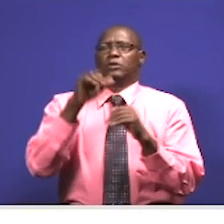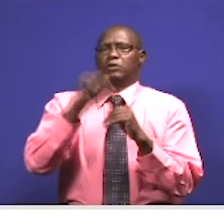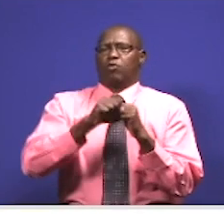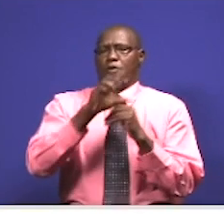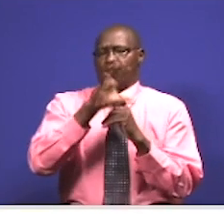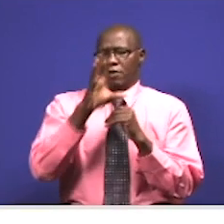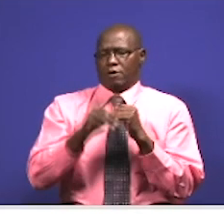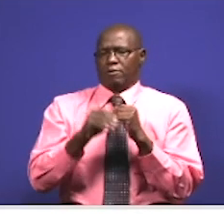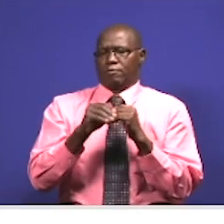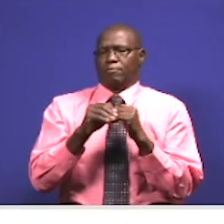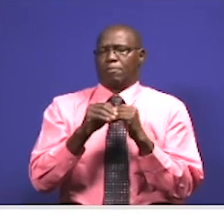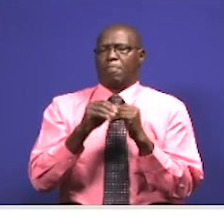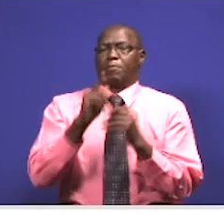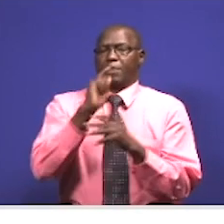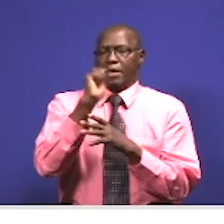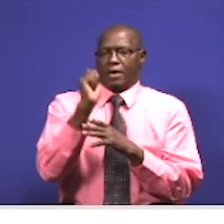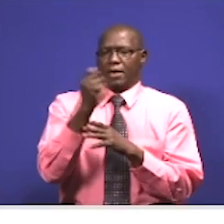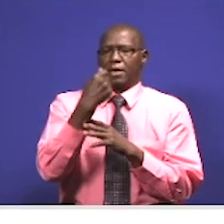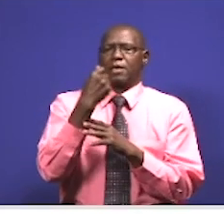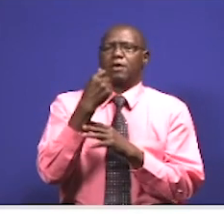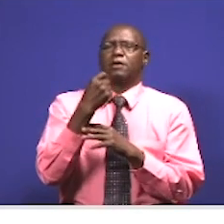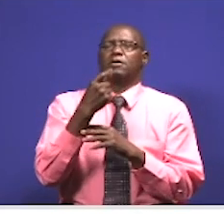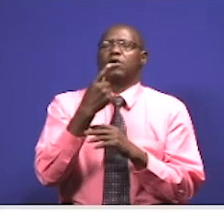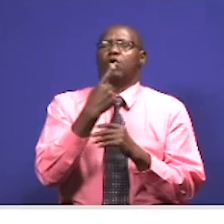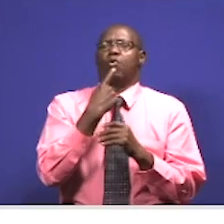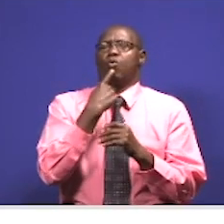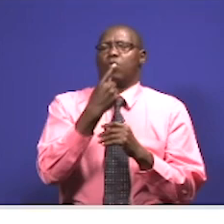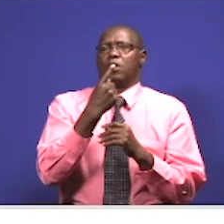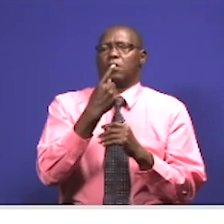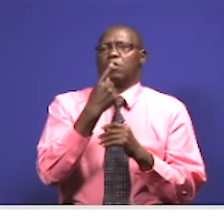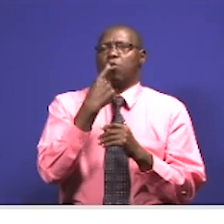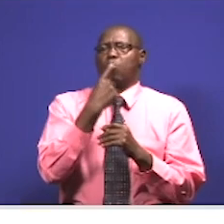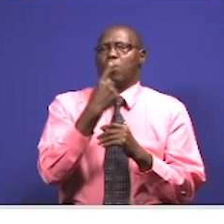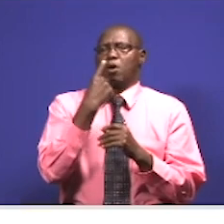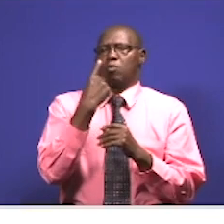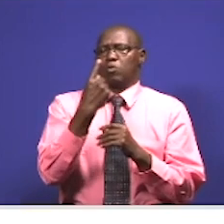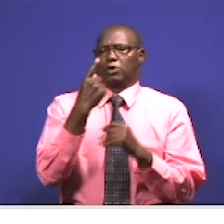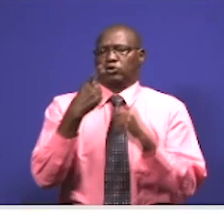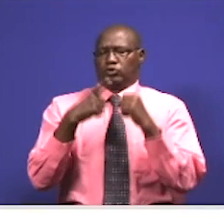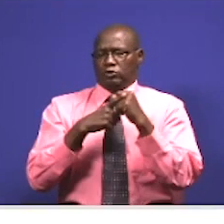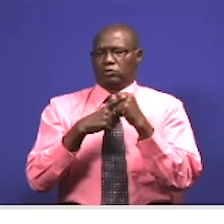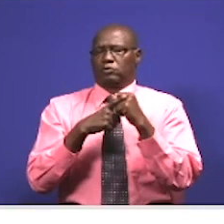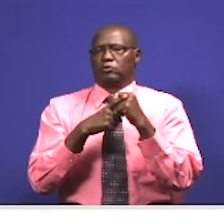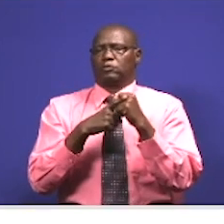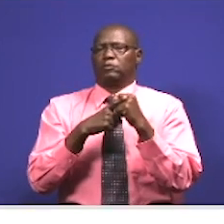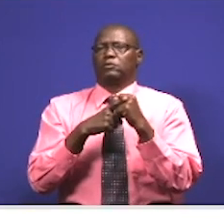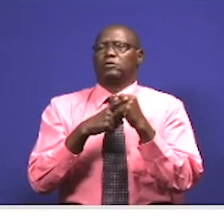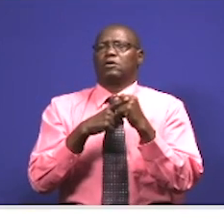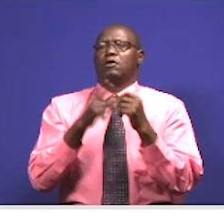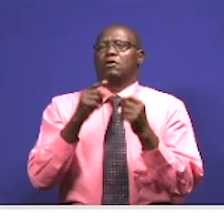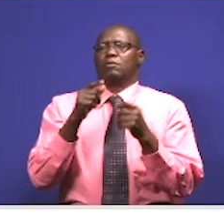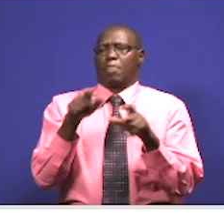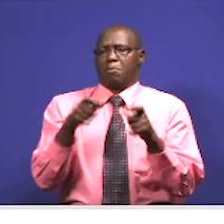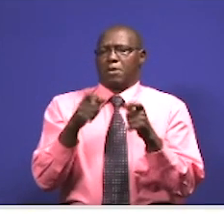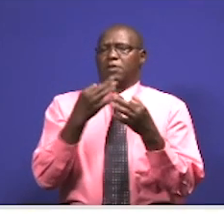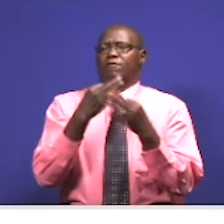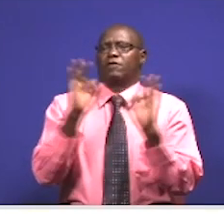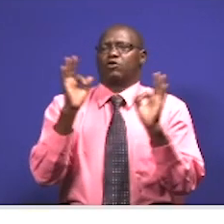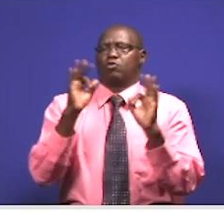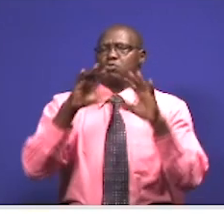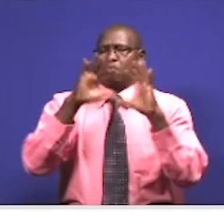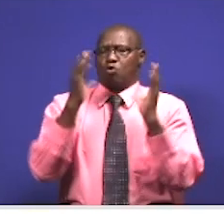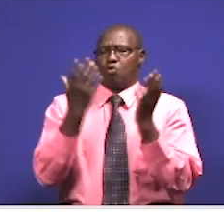25. Kenya lies at position 116 of the World Press Freedom Global Index.